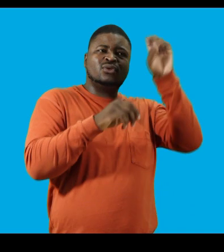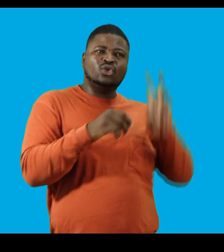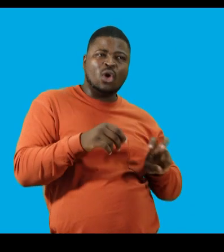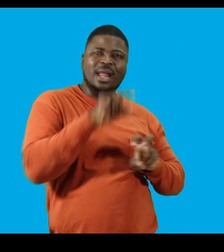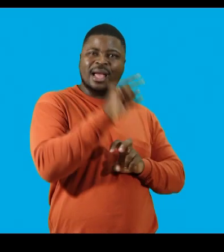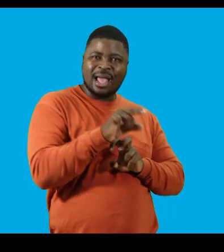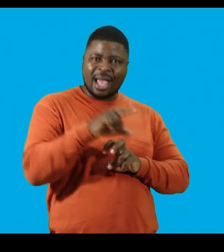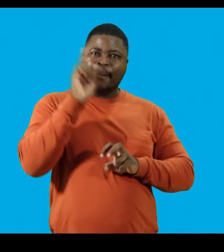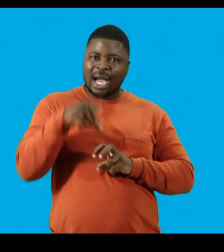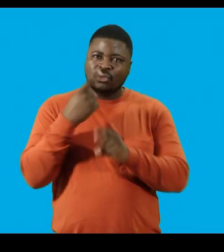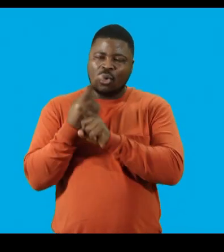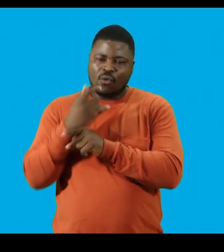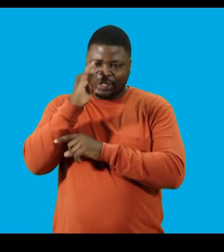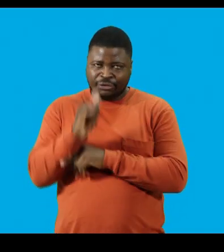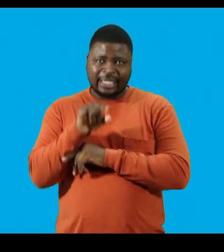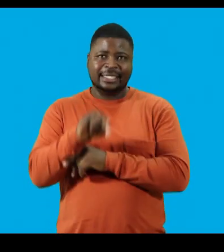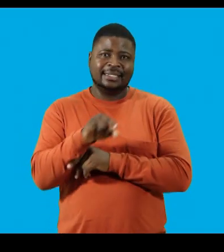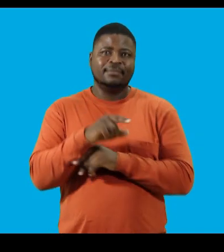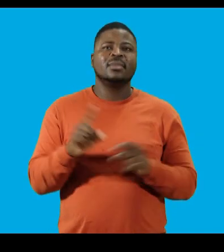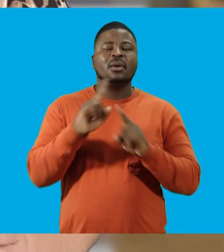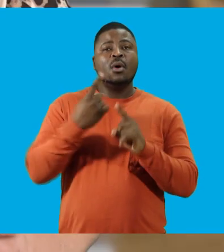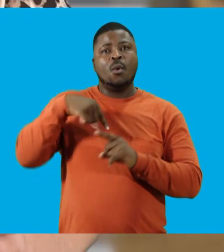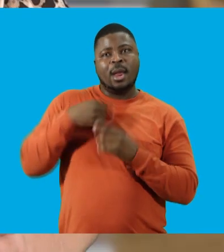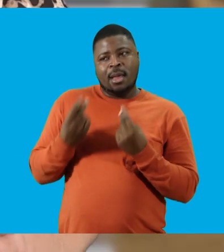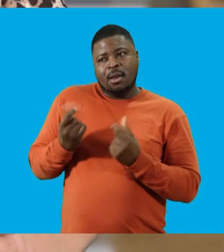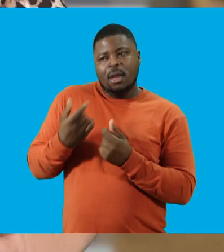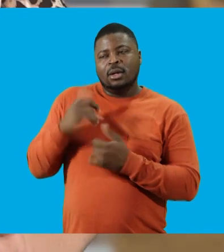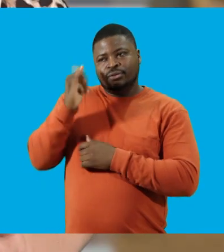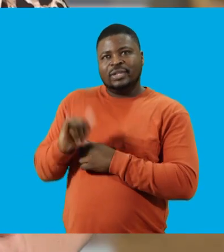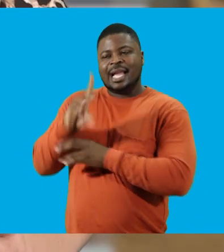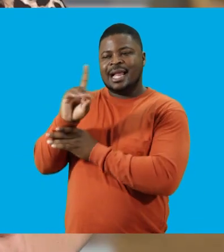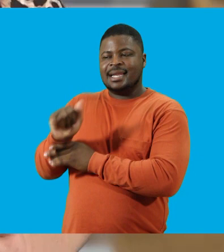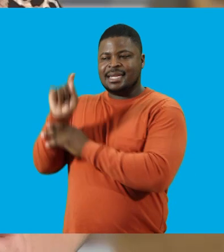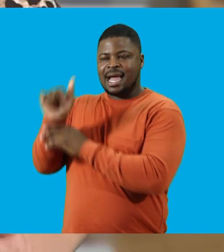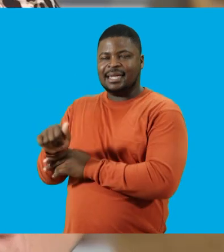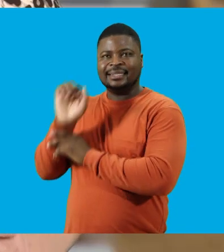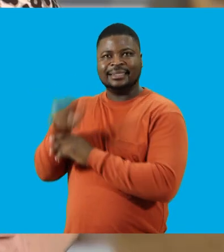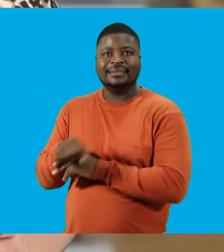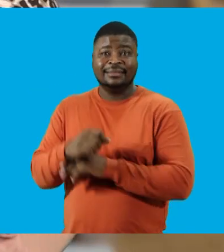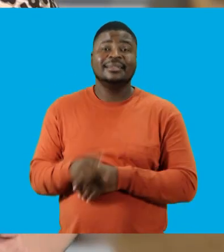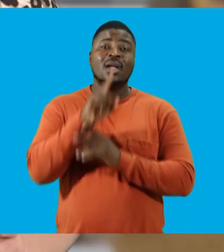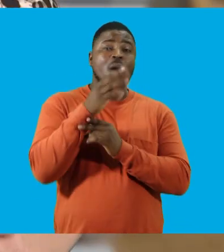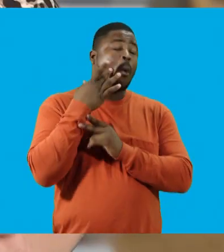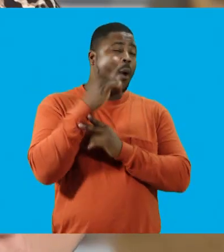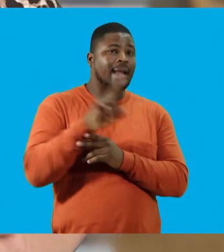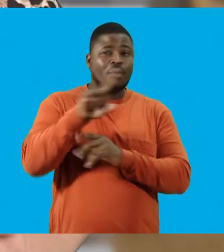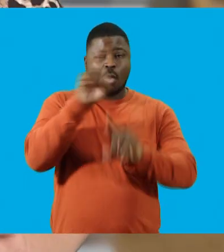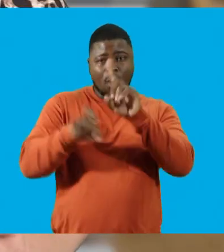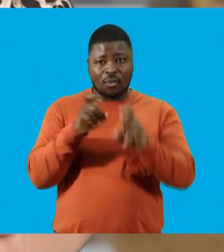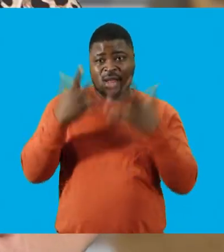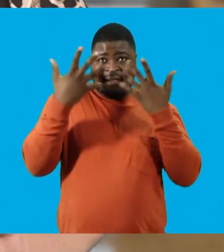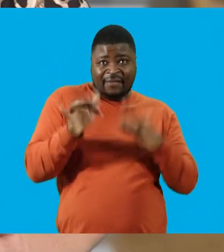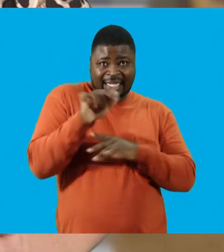be looking at two currencies at the same time. Let's quickly look at data. Now, after you developed